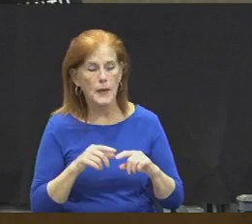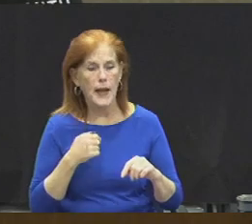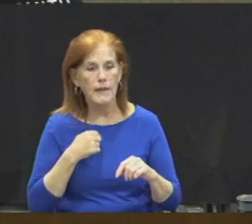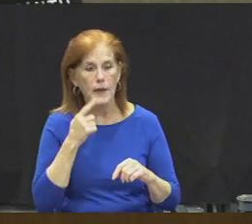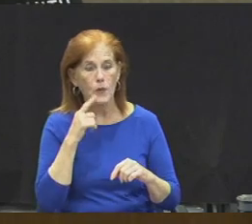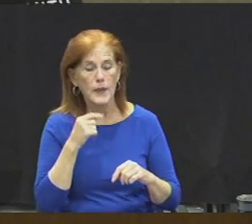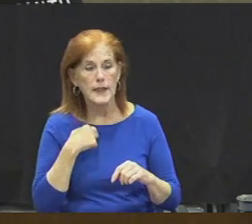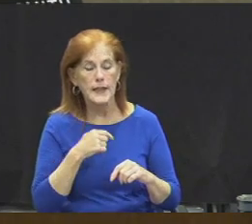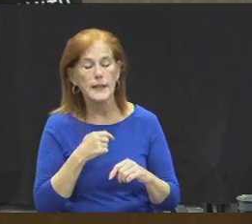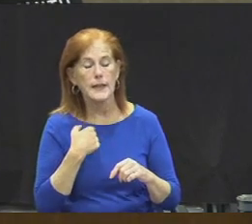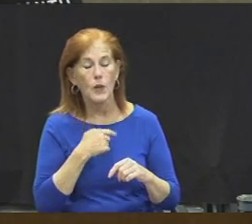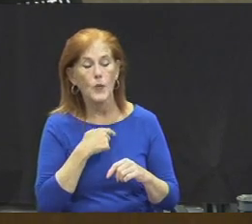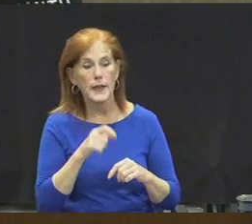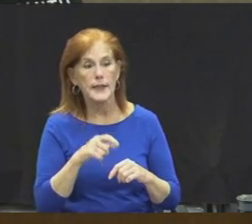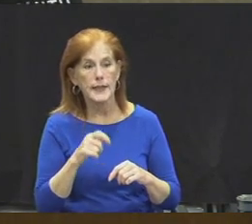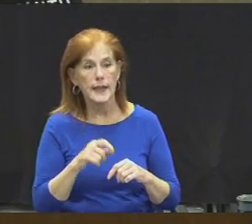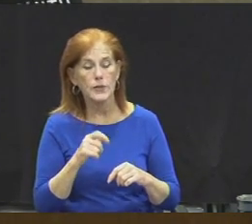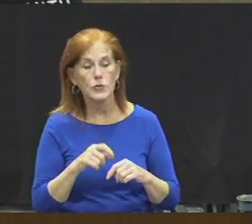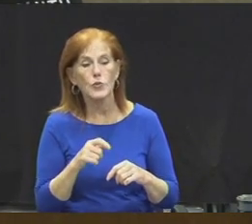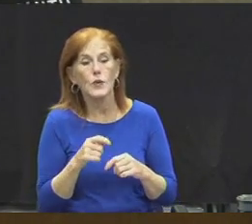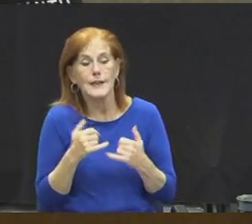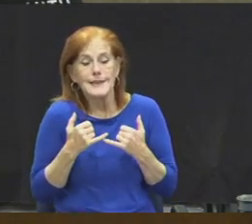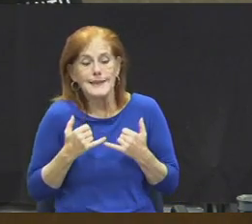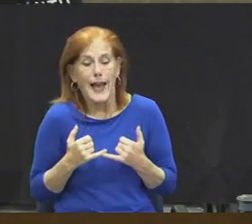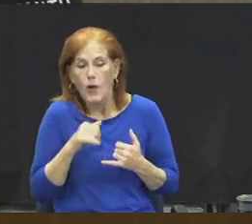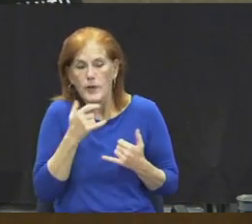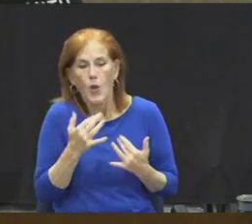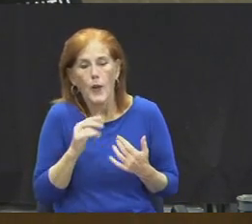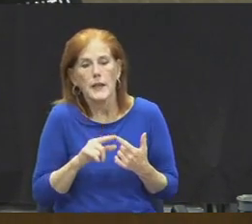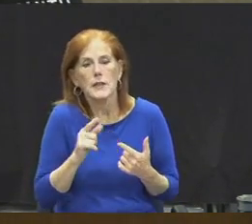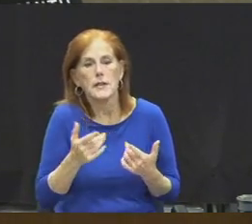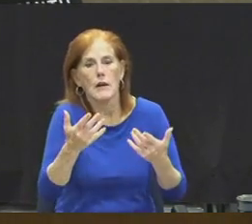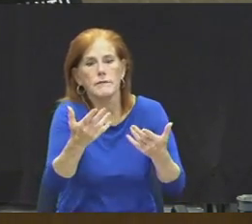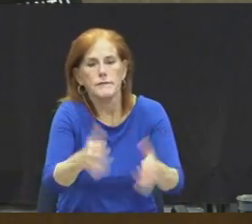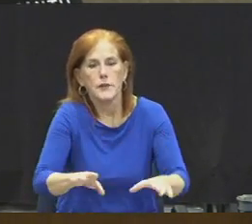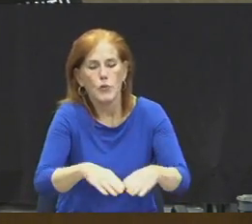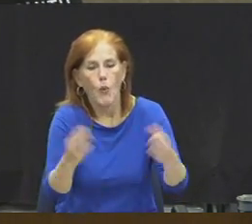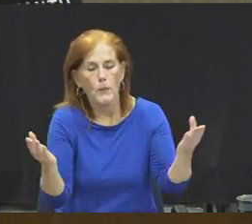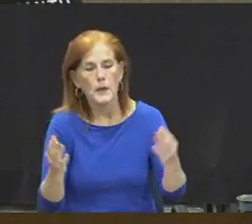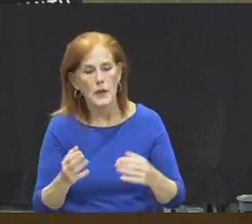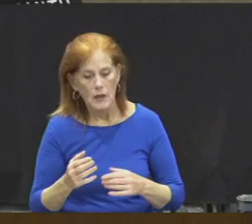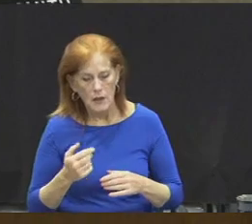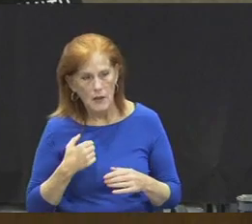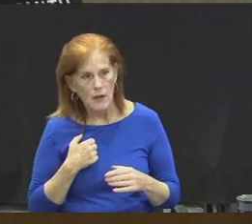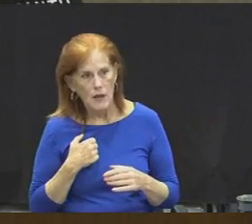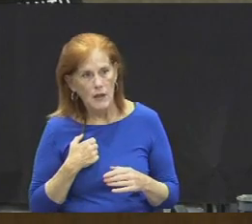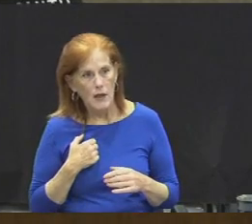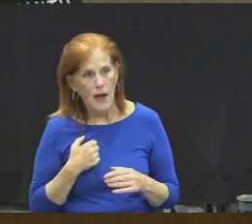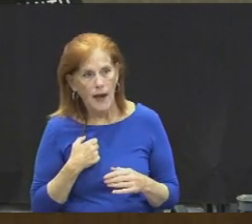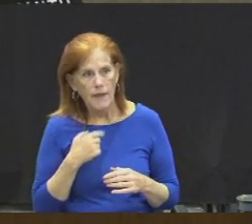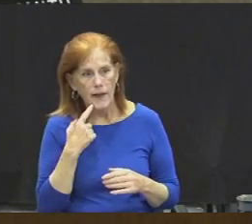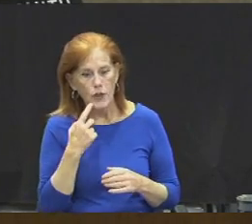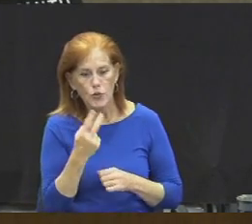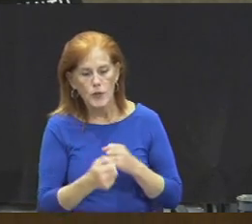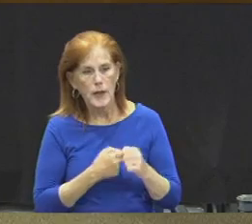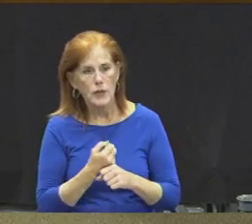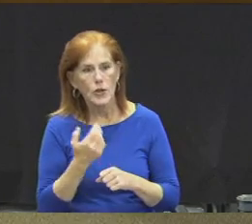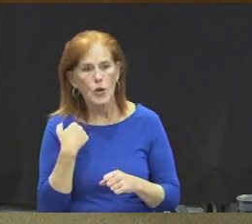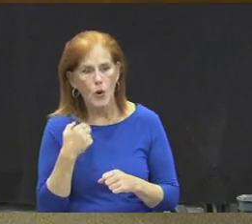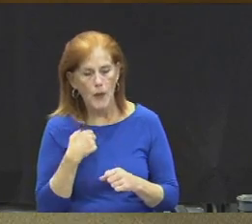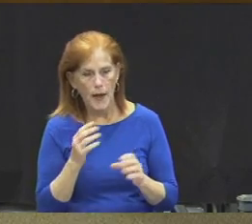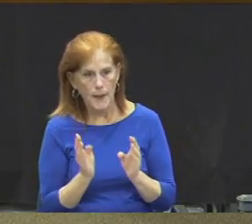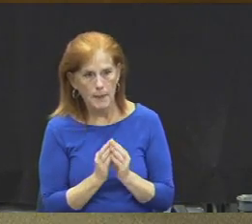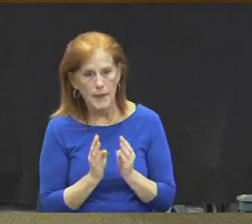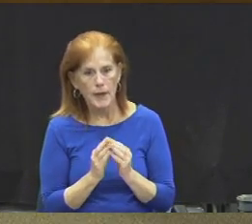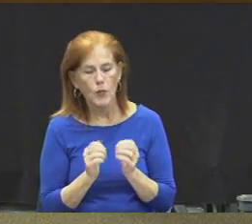than that in terms of getting some of these things in front of them. Because these are things we met with them, gosh. It had to have been 2 years ago because they were in Yeah, person. it